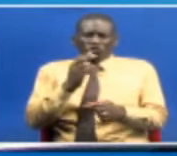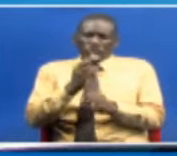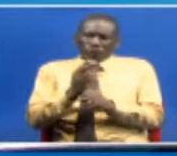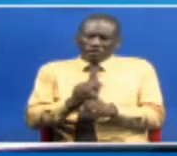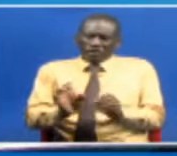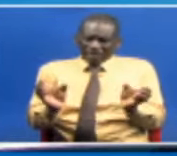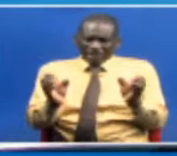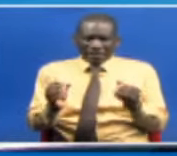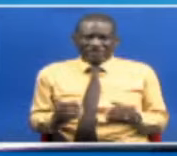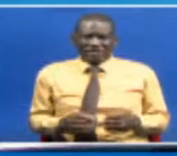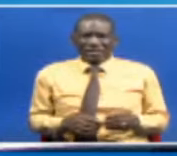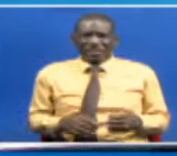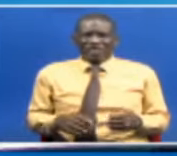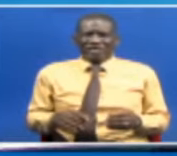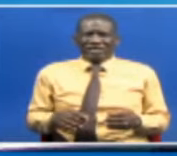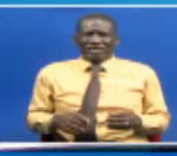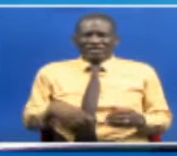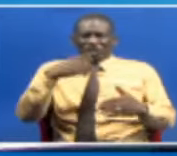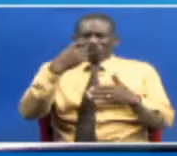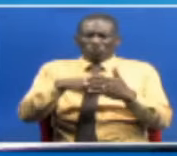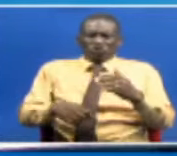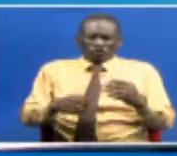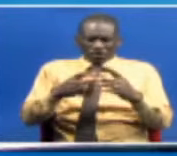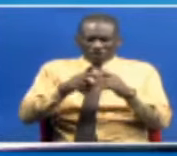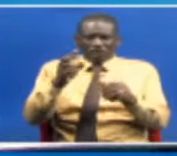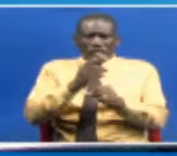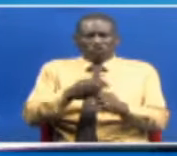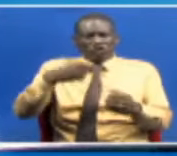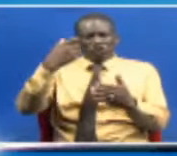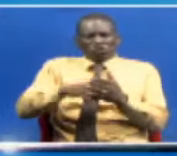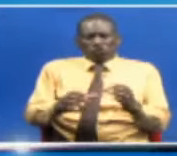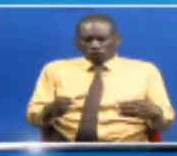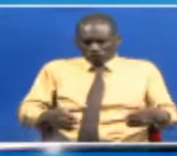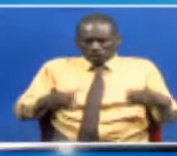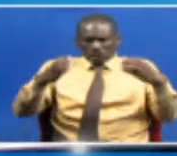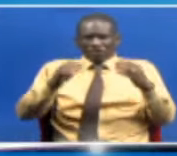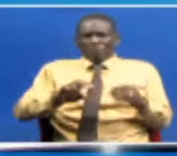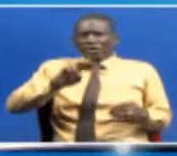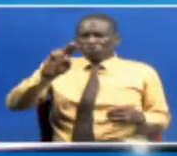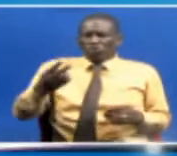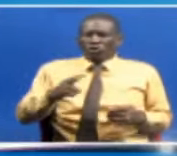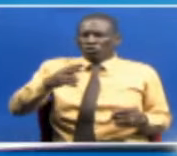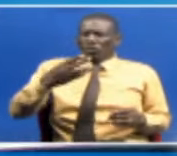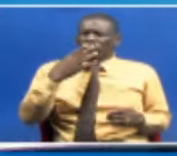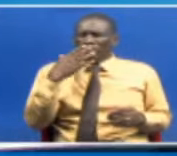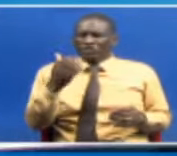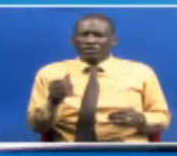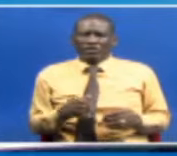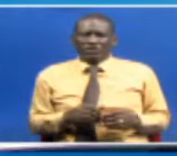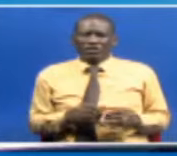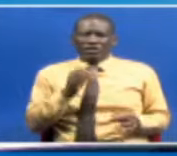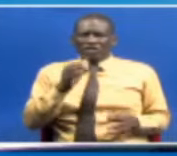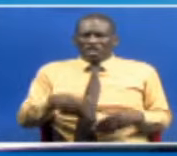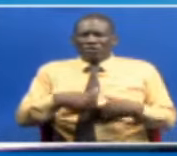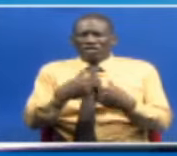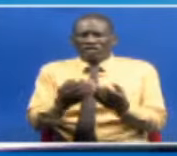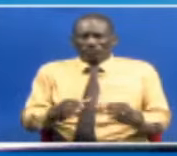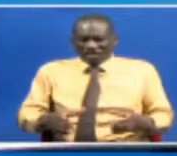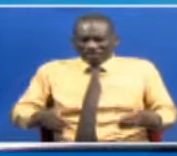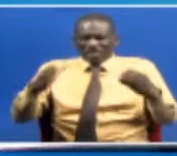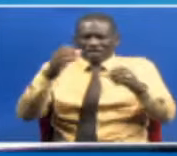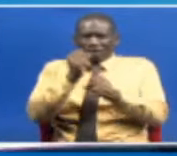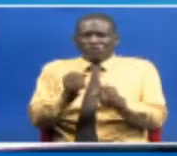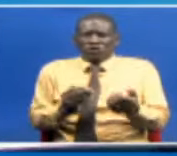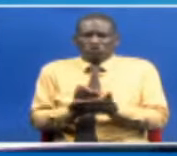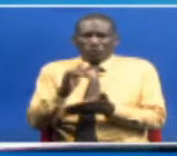is the entry, cost of entry, the price of the cylinder, 2,000, 2,500. If we give you a cylinder and make sure that you